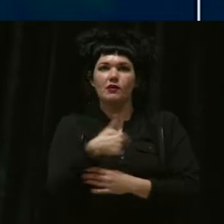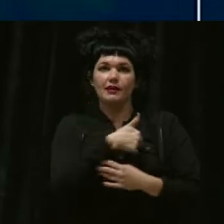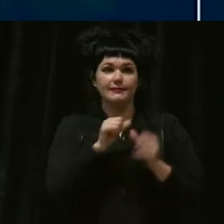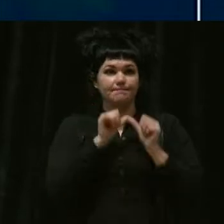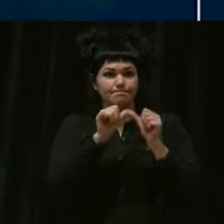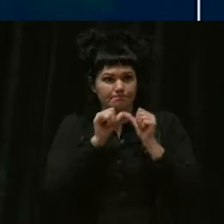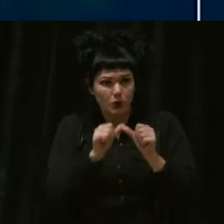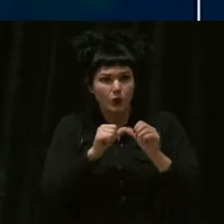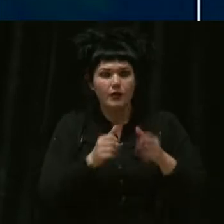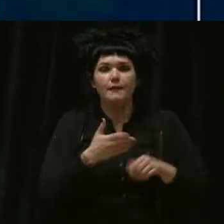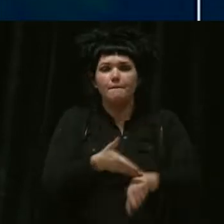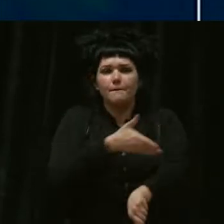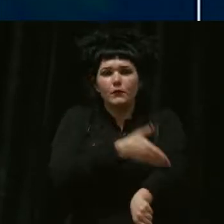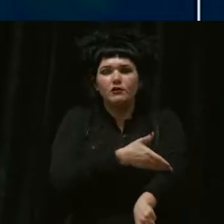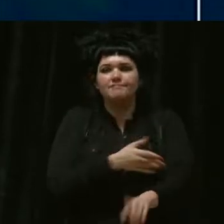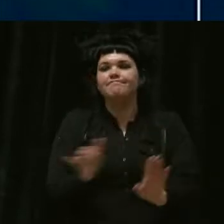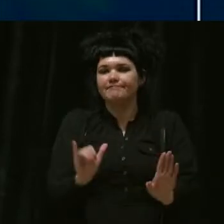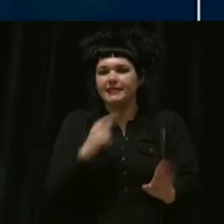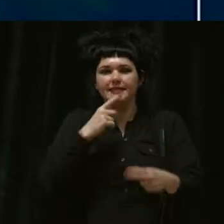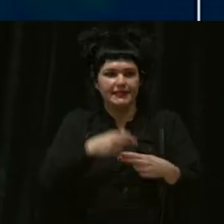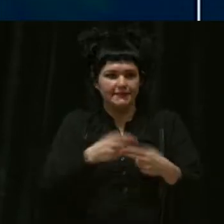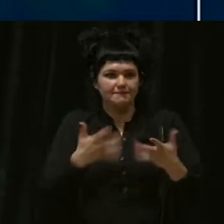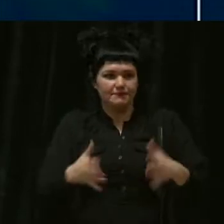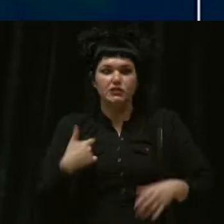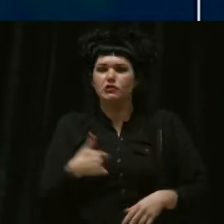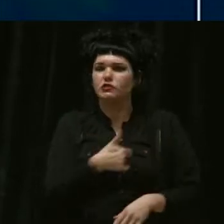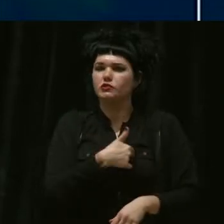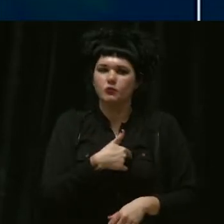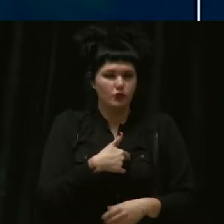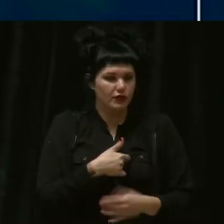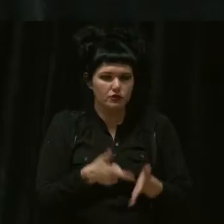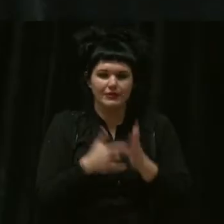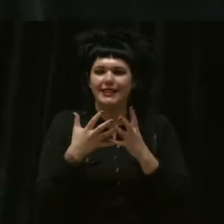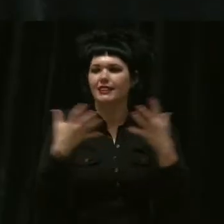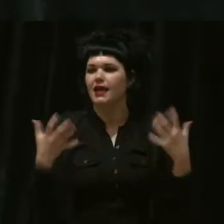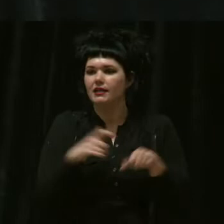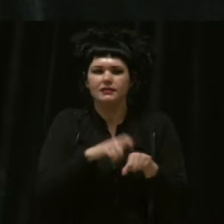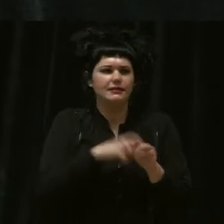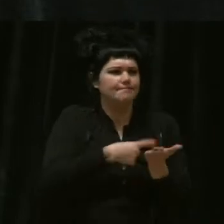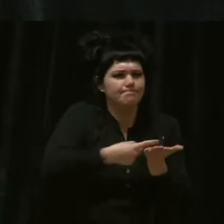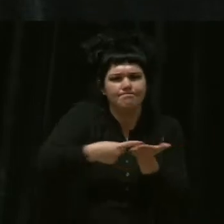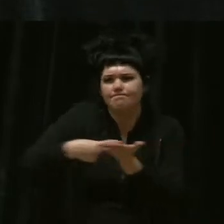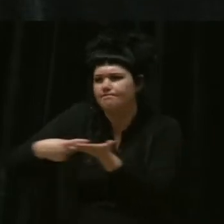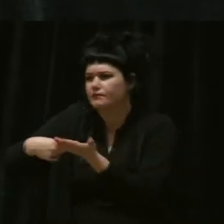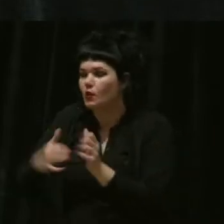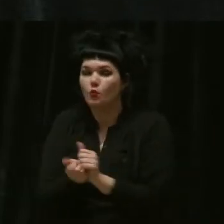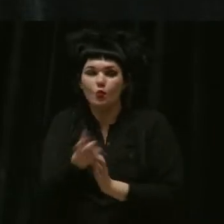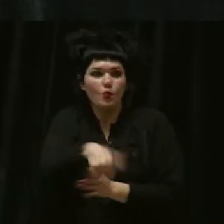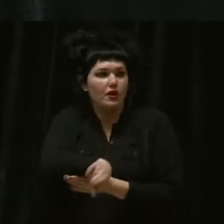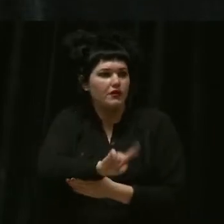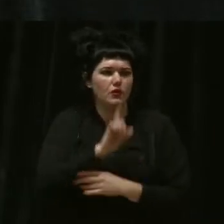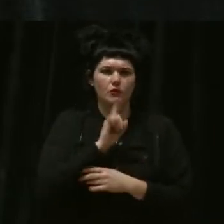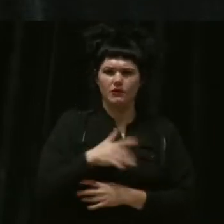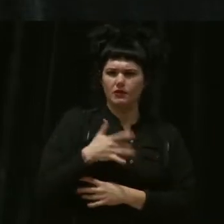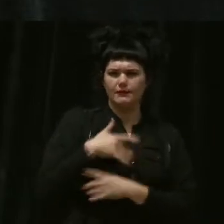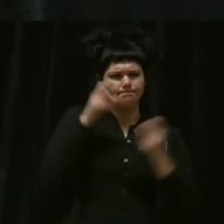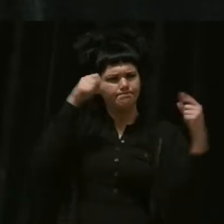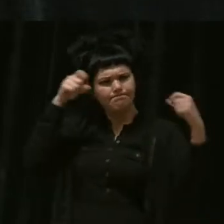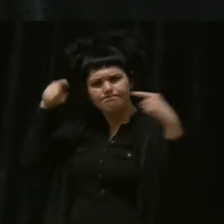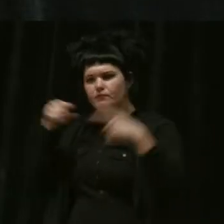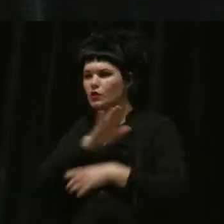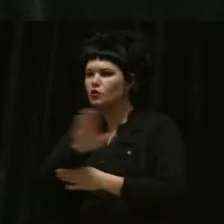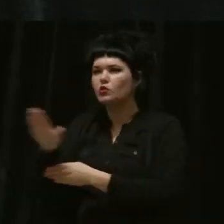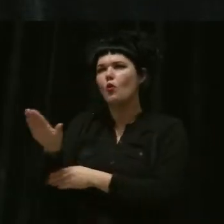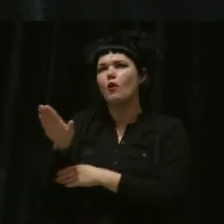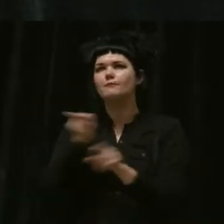improvement, we, like I said, spent a lot of time going out talking to you to get a sense of your perceptions